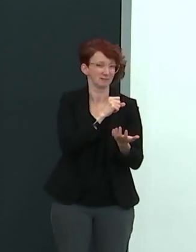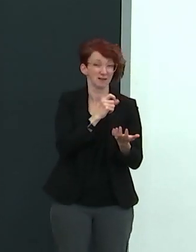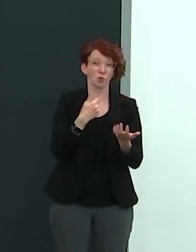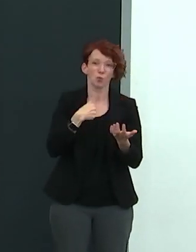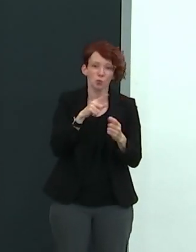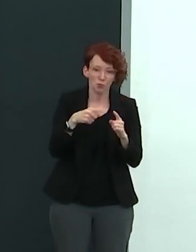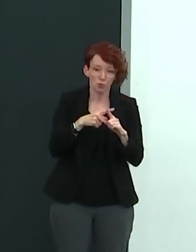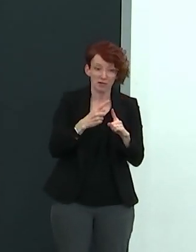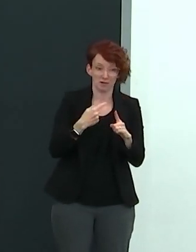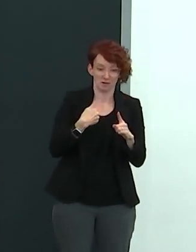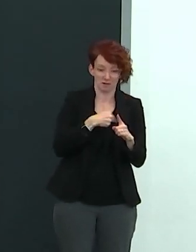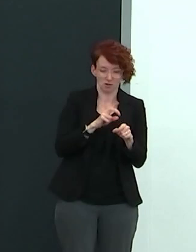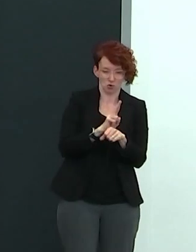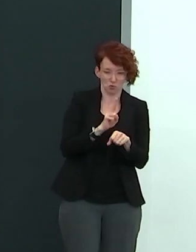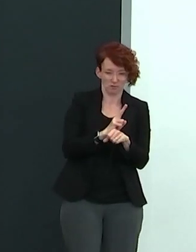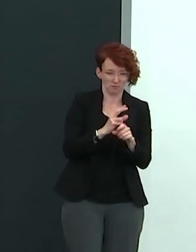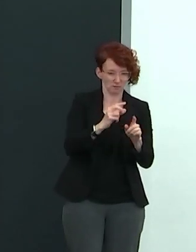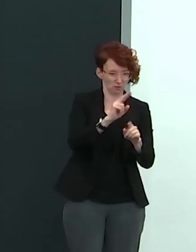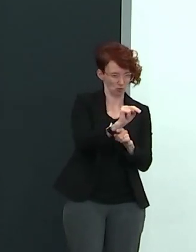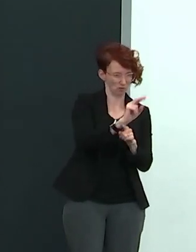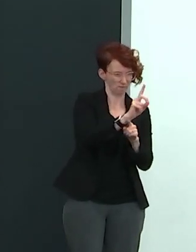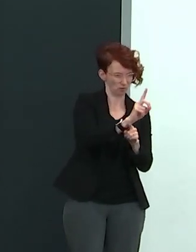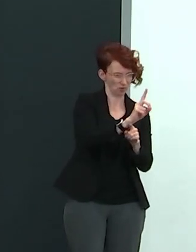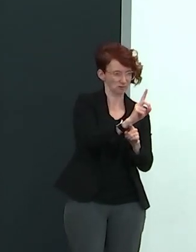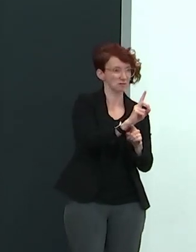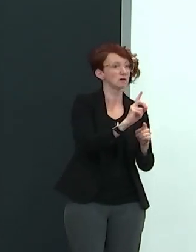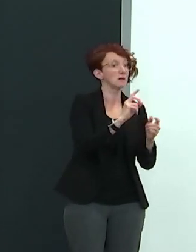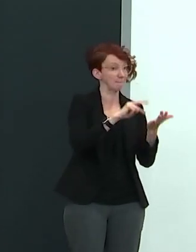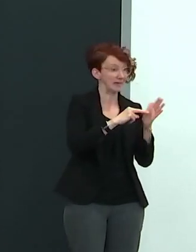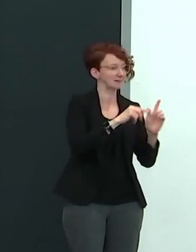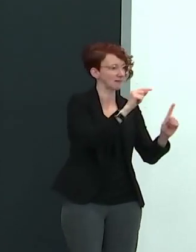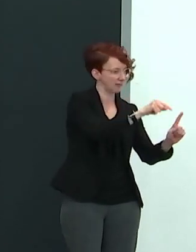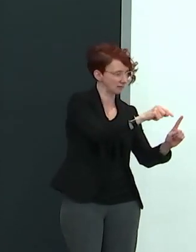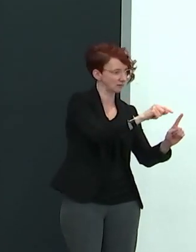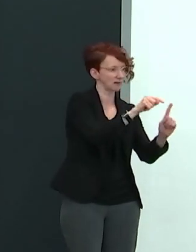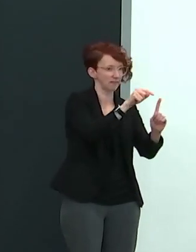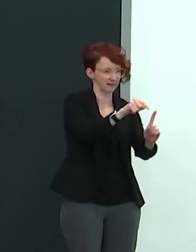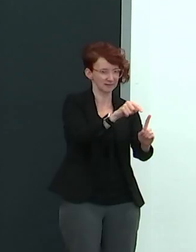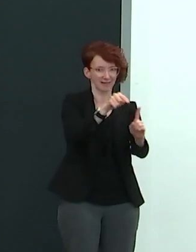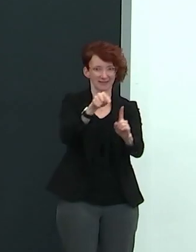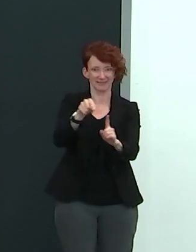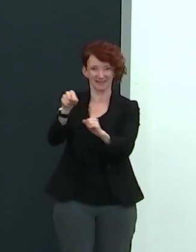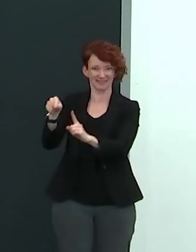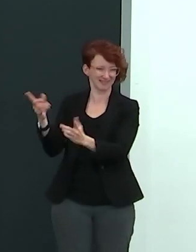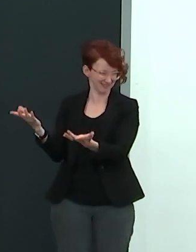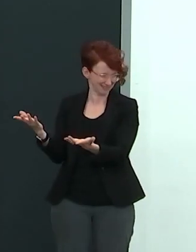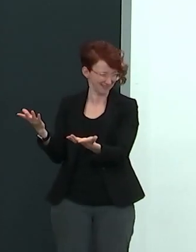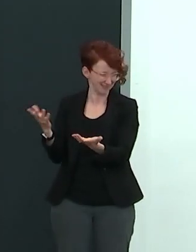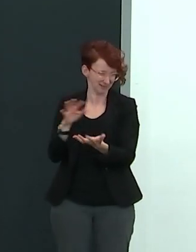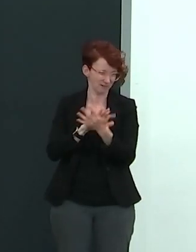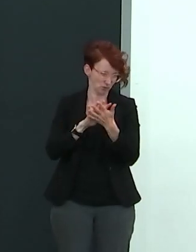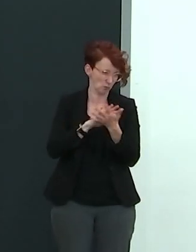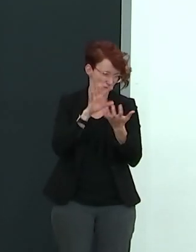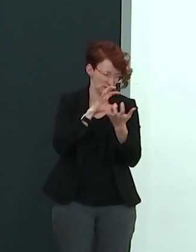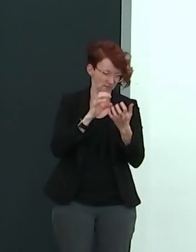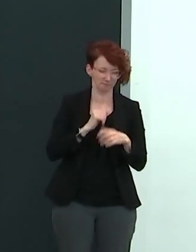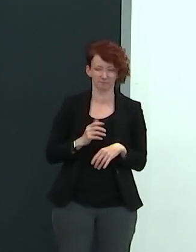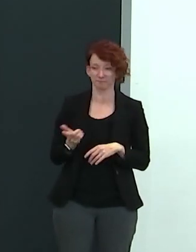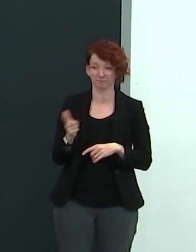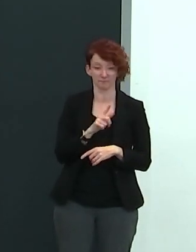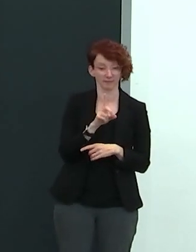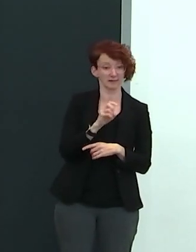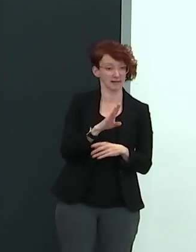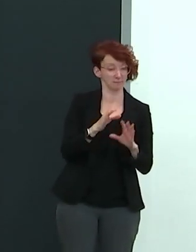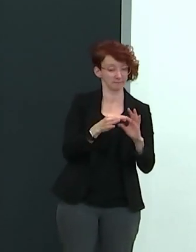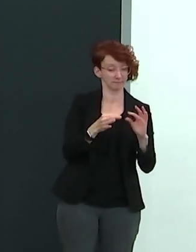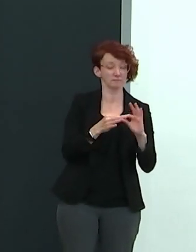term to reference different populations. Although these conditions have been well established and the medical community has